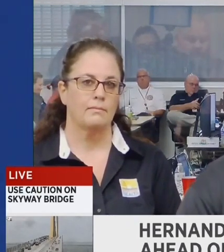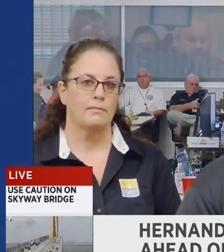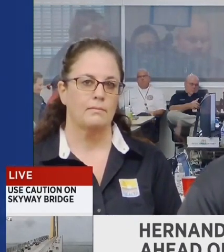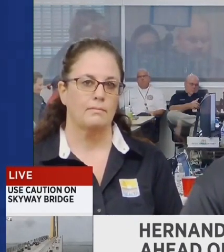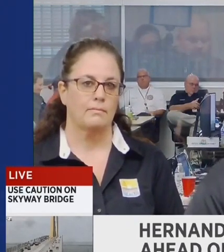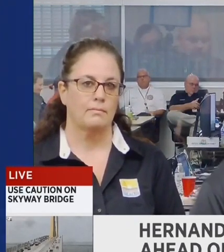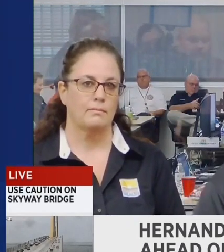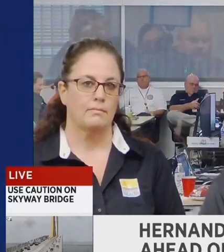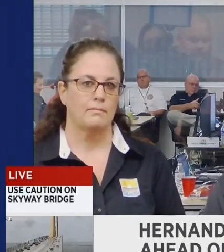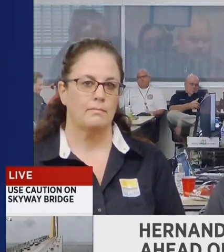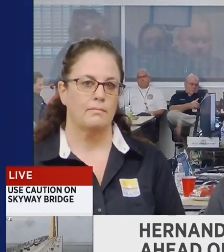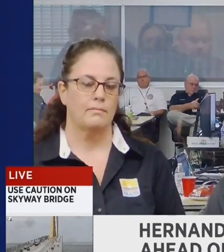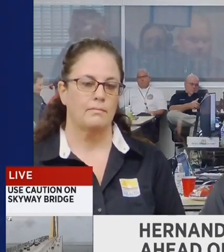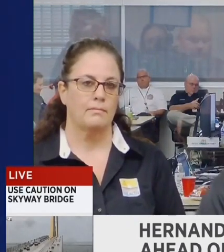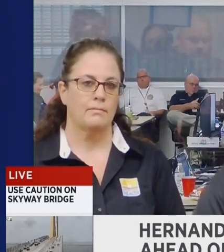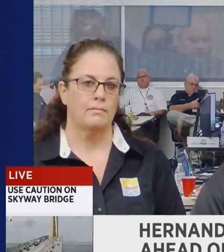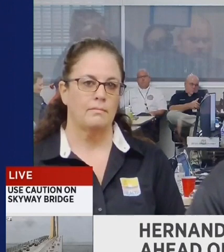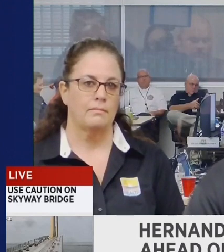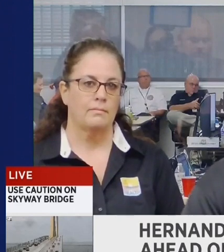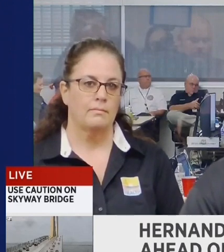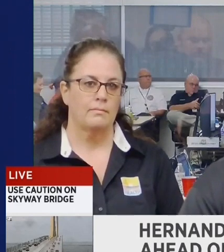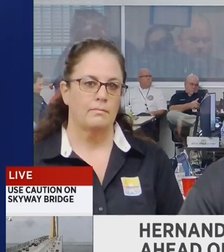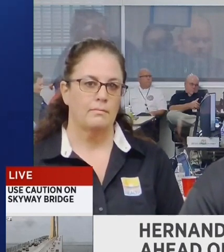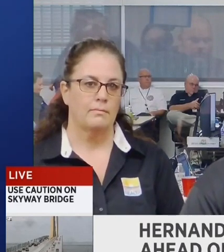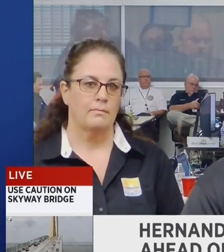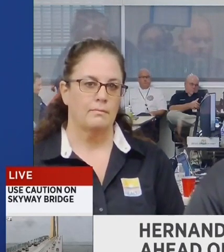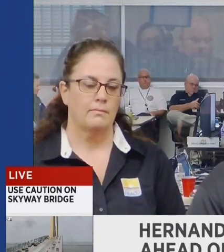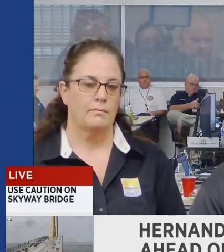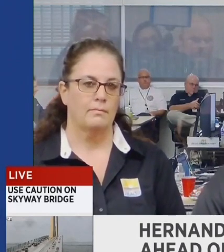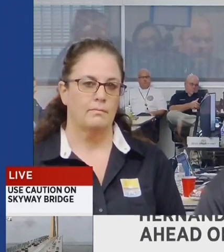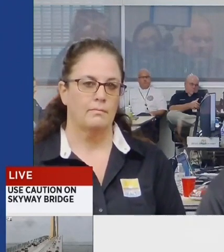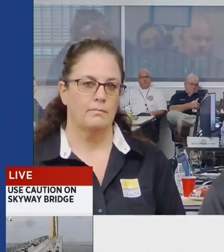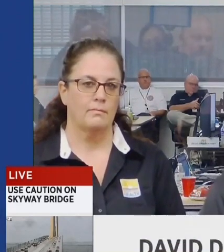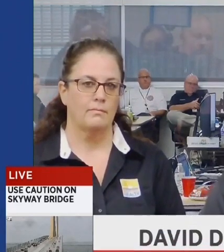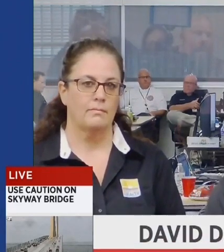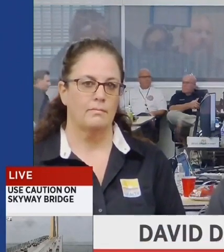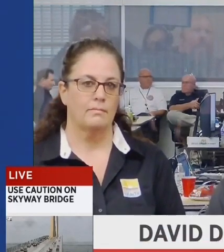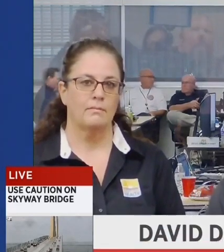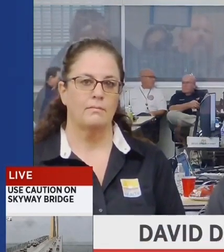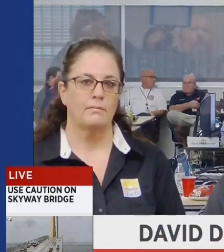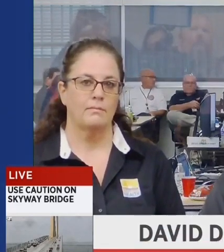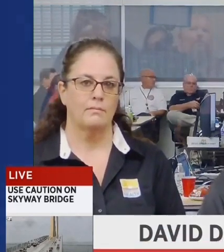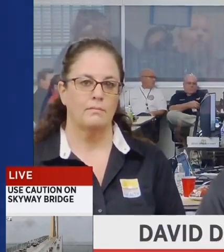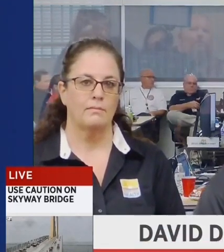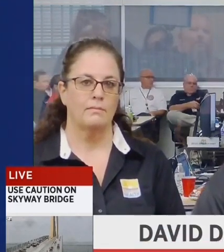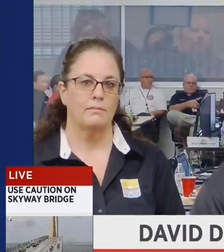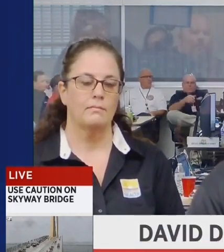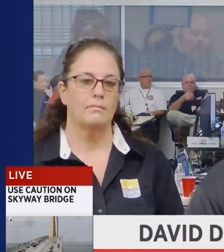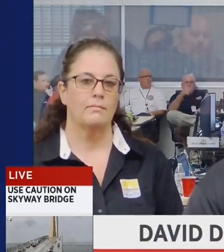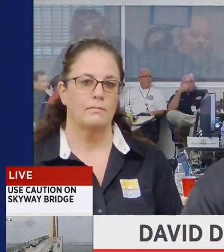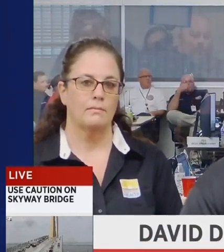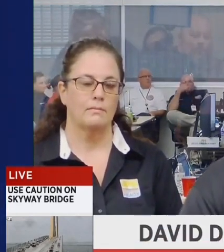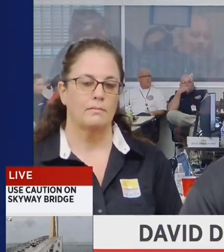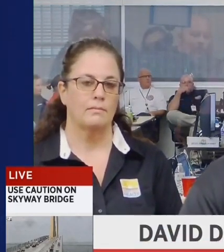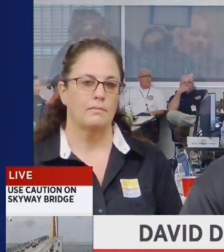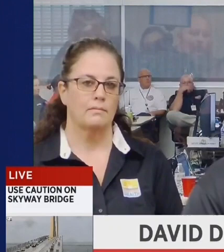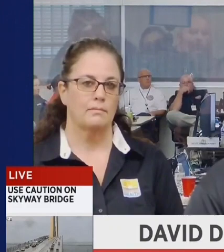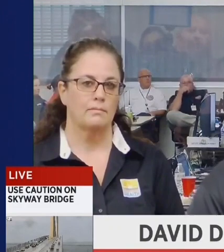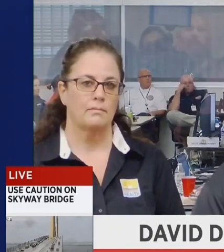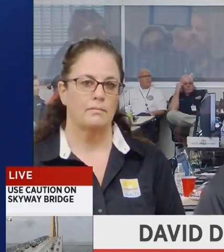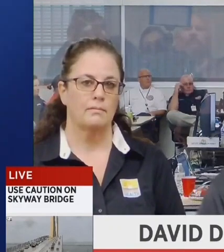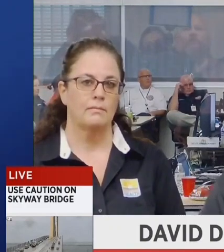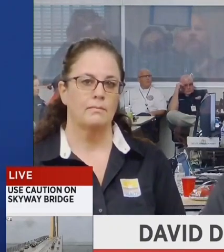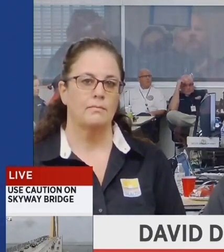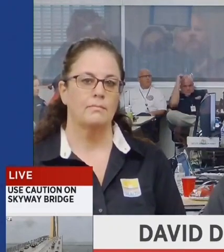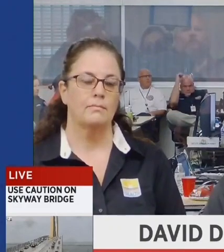storm. It is about close to 280 miles wide, north to south. The eastern part of the eye wall is much bigger than the